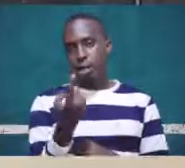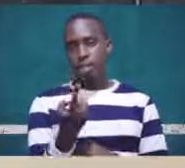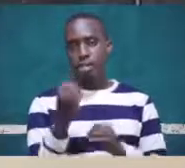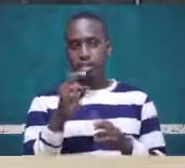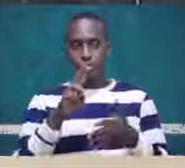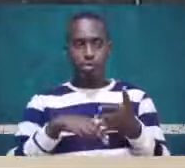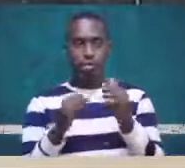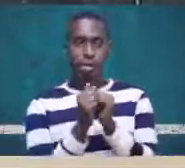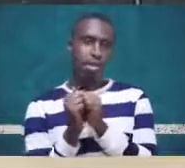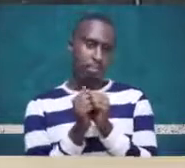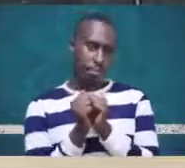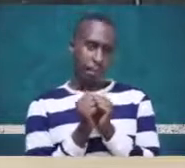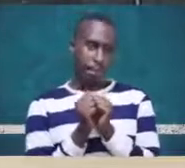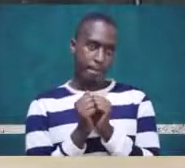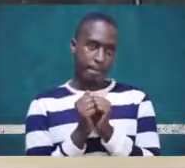it together,